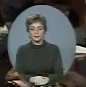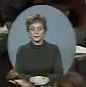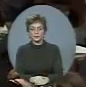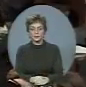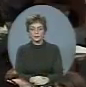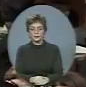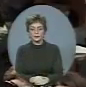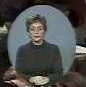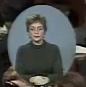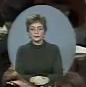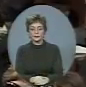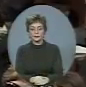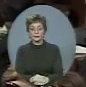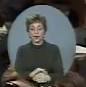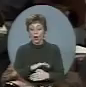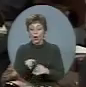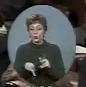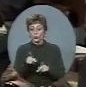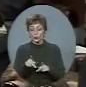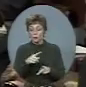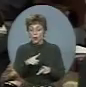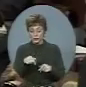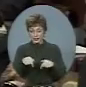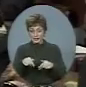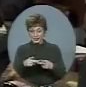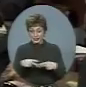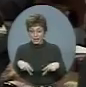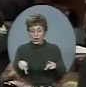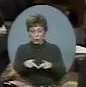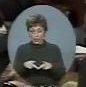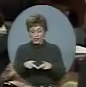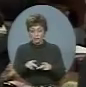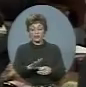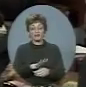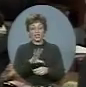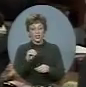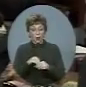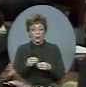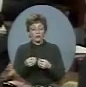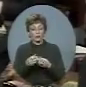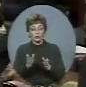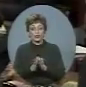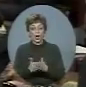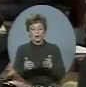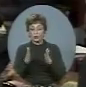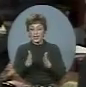country knows, including many in the media who don't normally support this party.